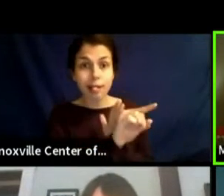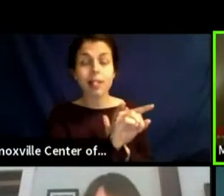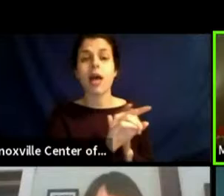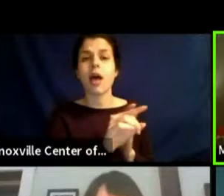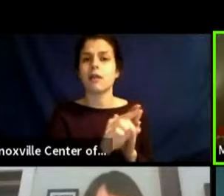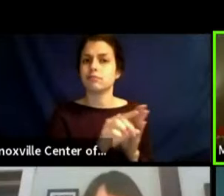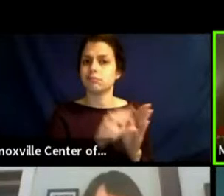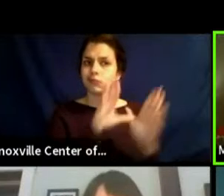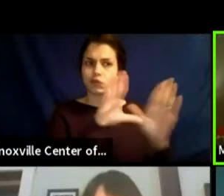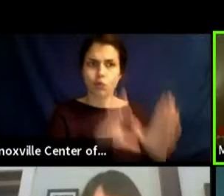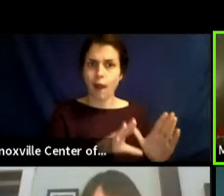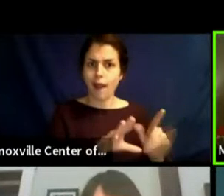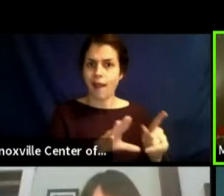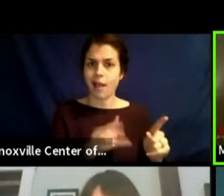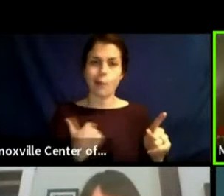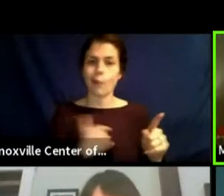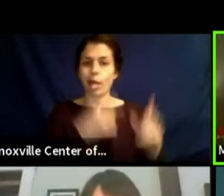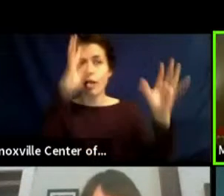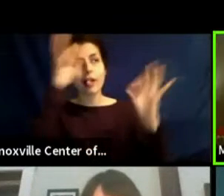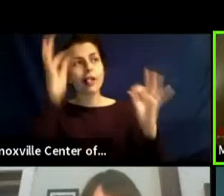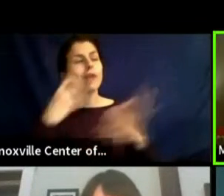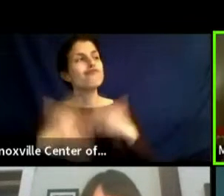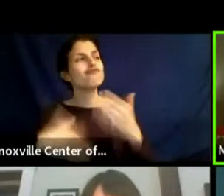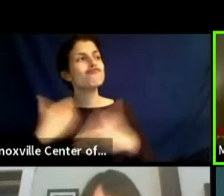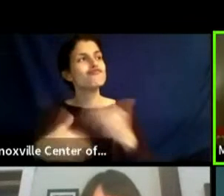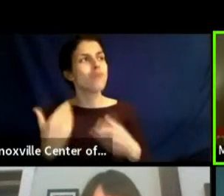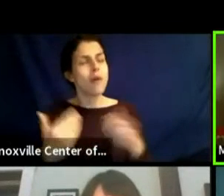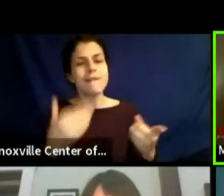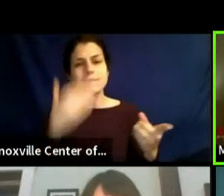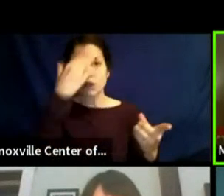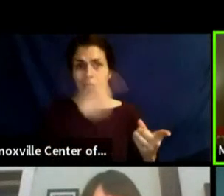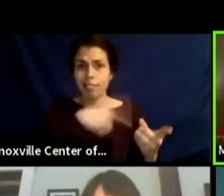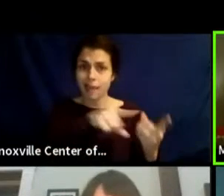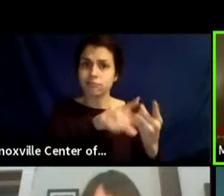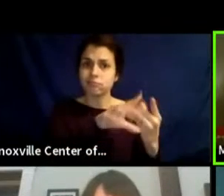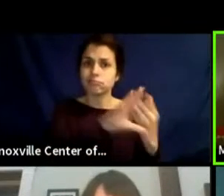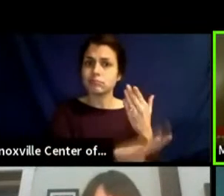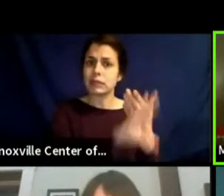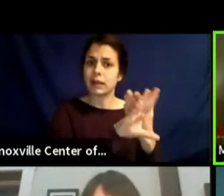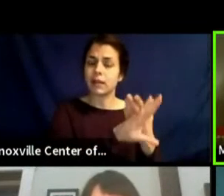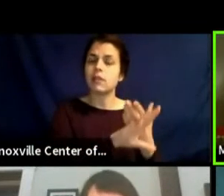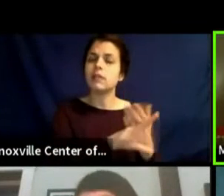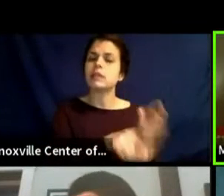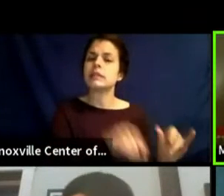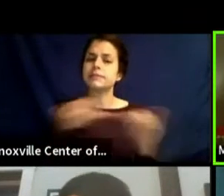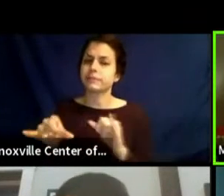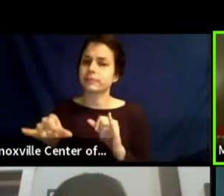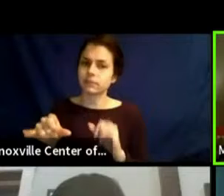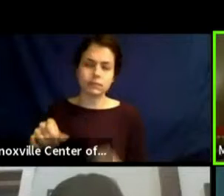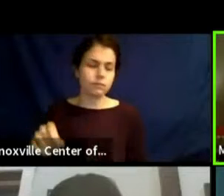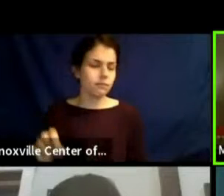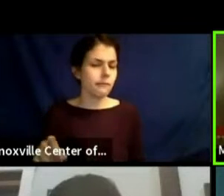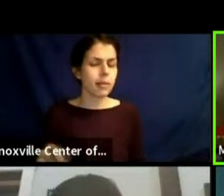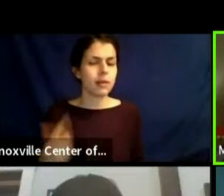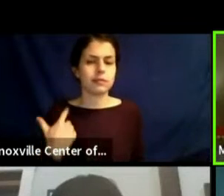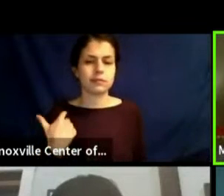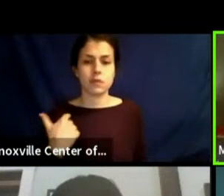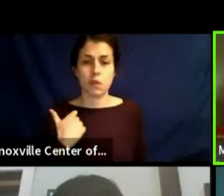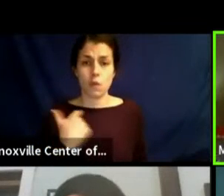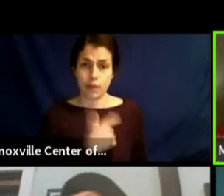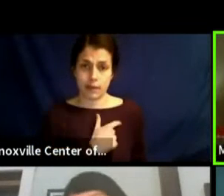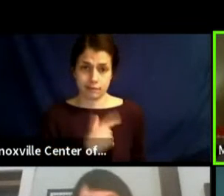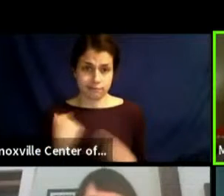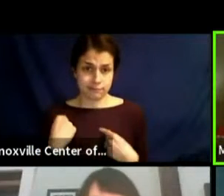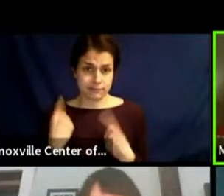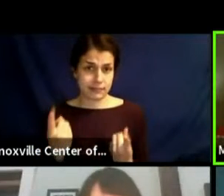With that said, I'd like to remind everyone that part of what has driven the decision to even craft this